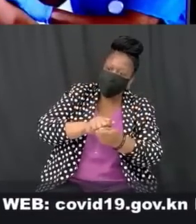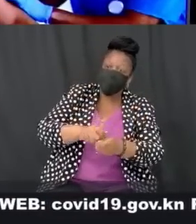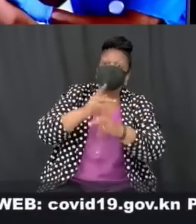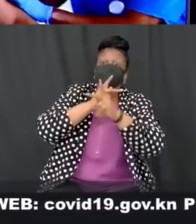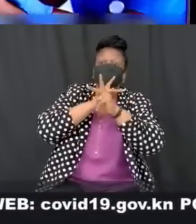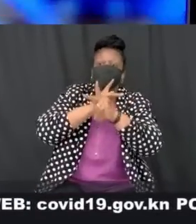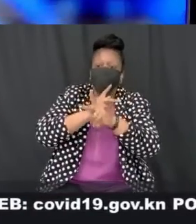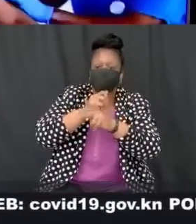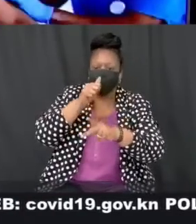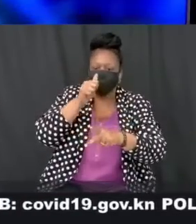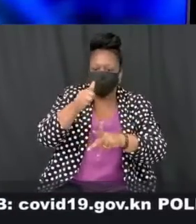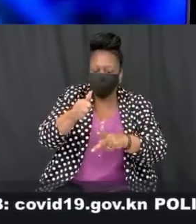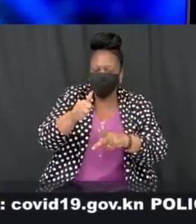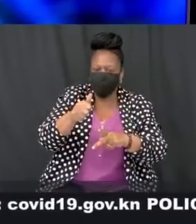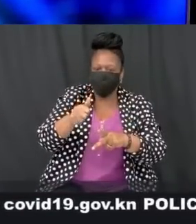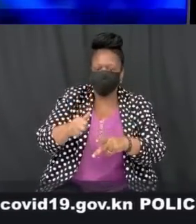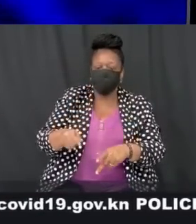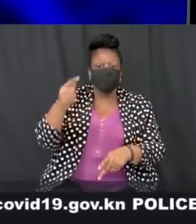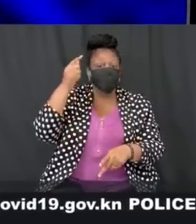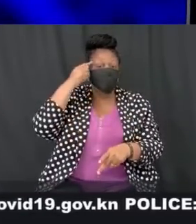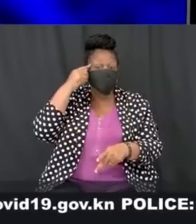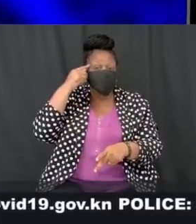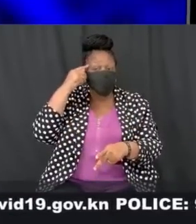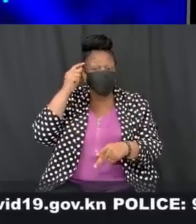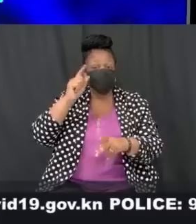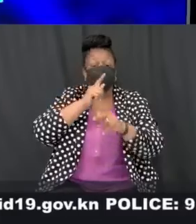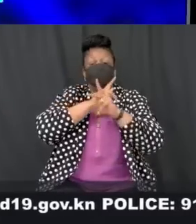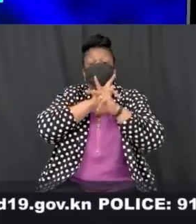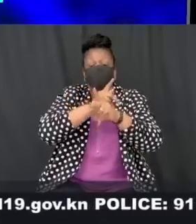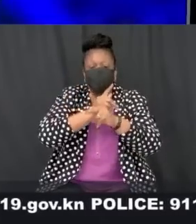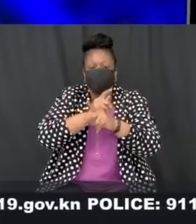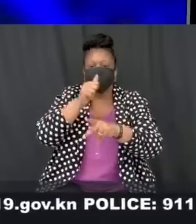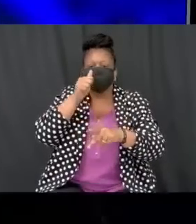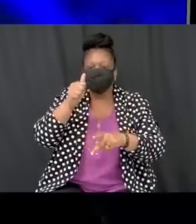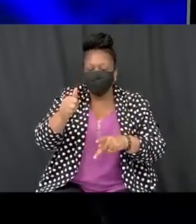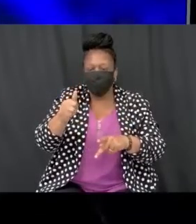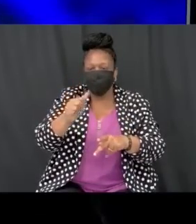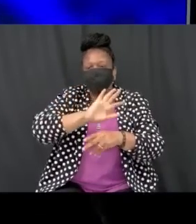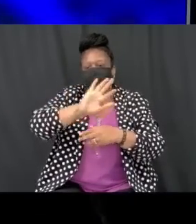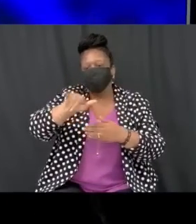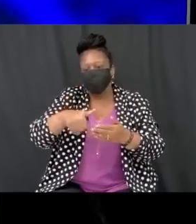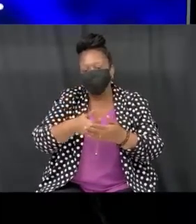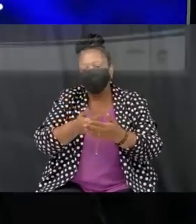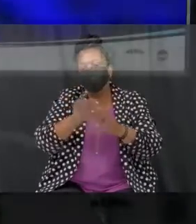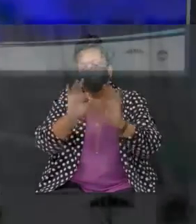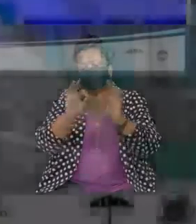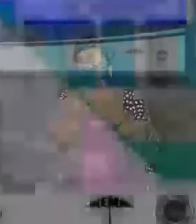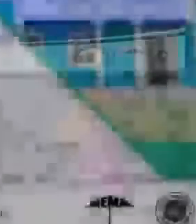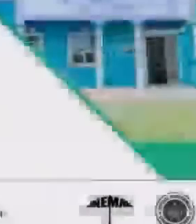protect each other. Thank you very much. I am Les Roy Williams.